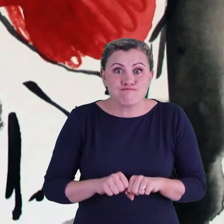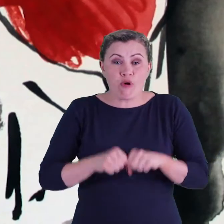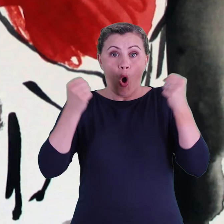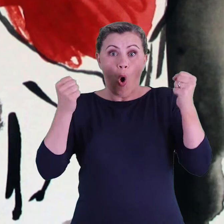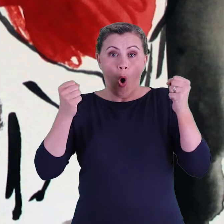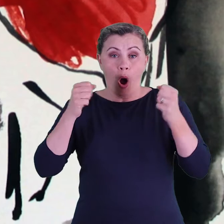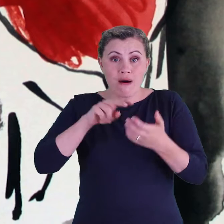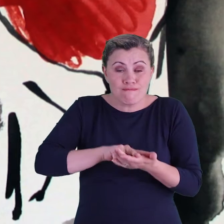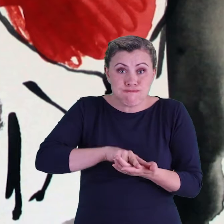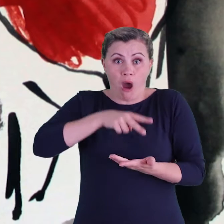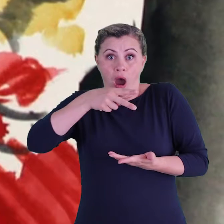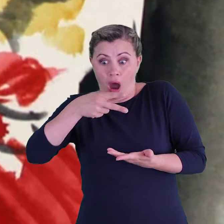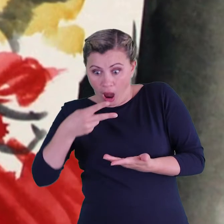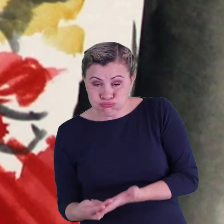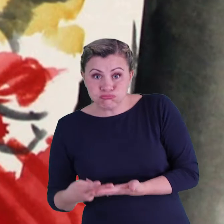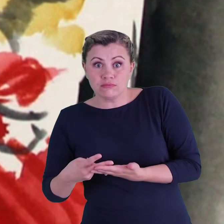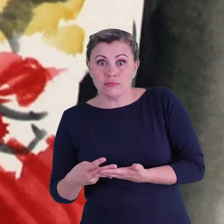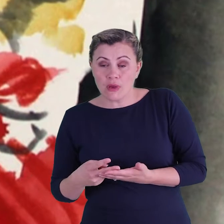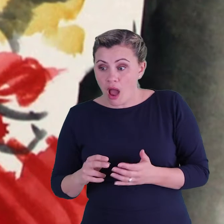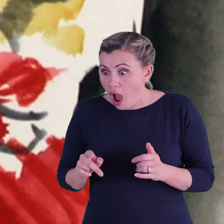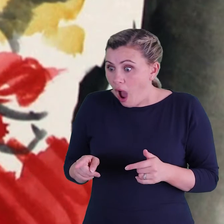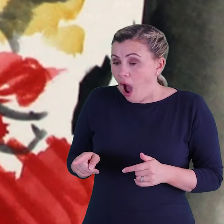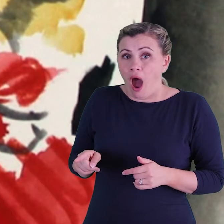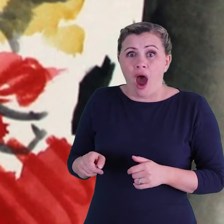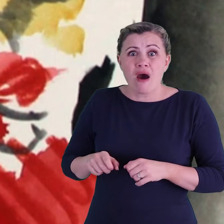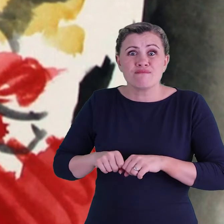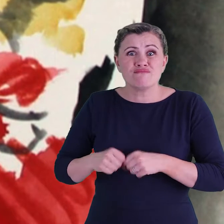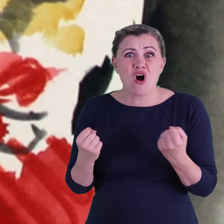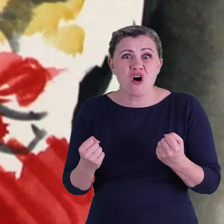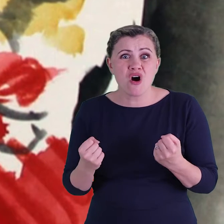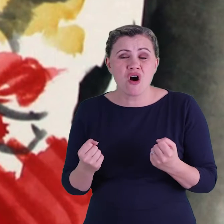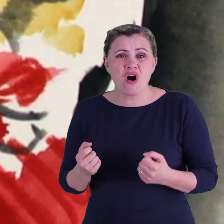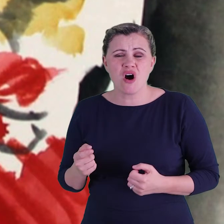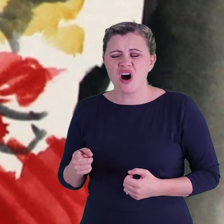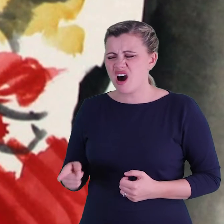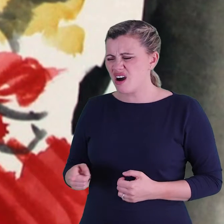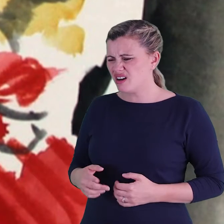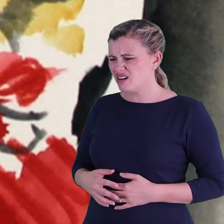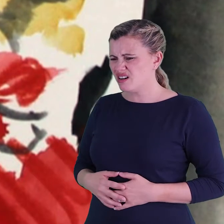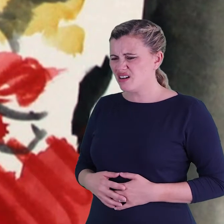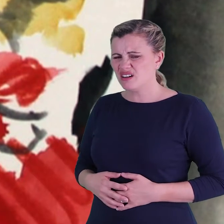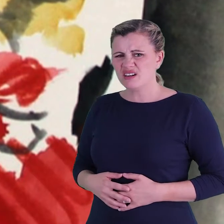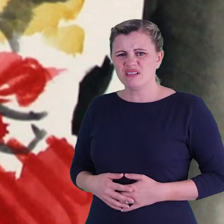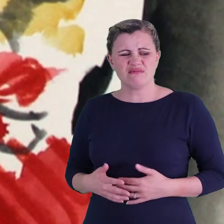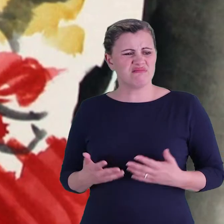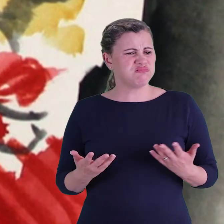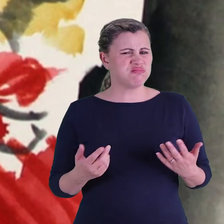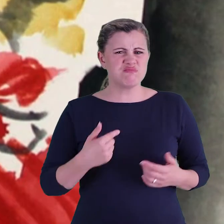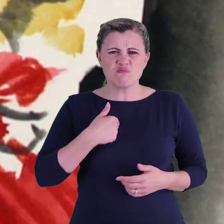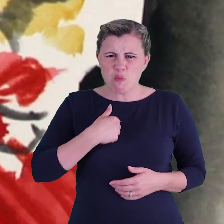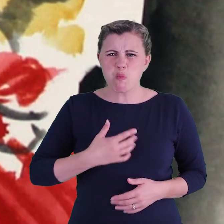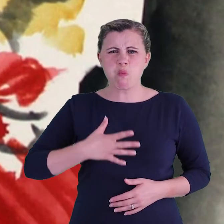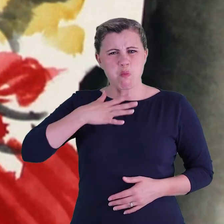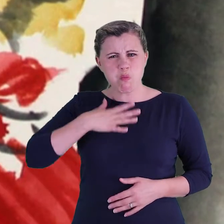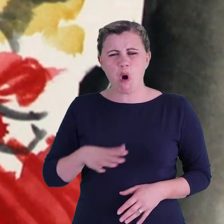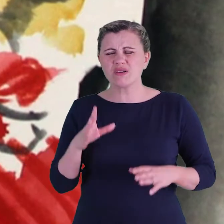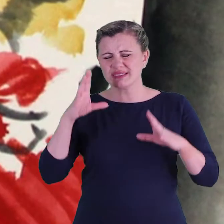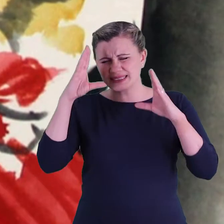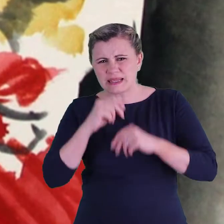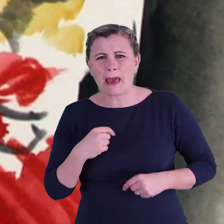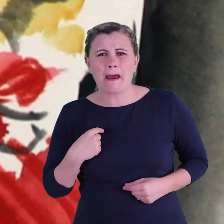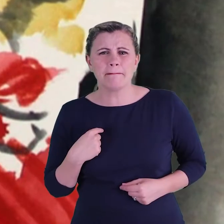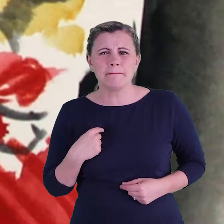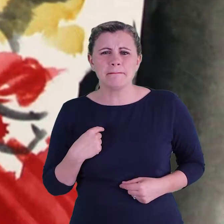floor. Ouch! Well, it's not my fault that their carpentry is poor, and now that silly chair has made me